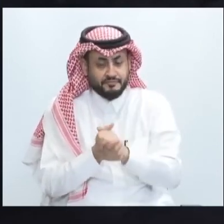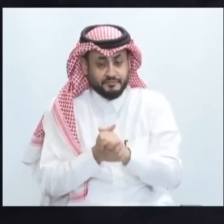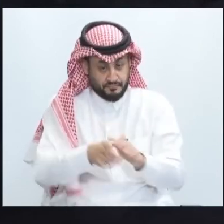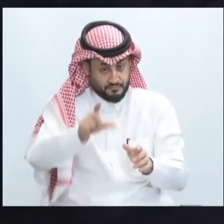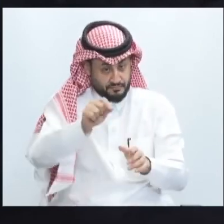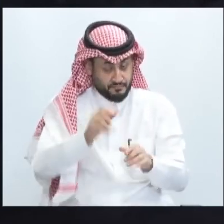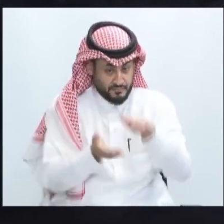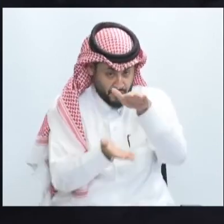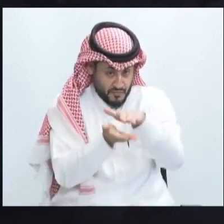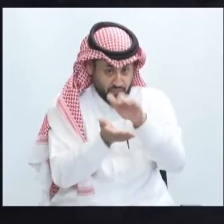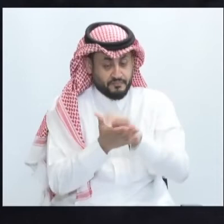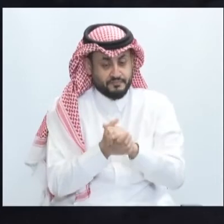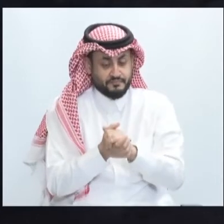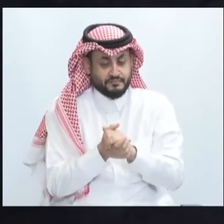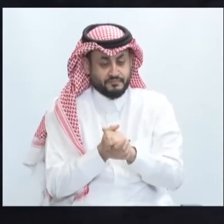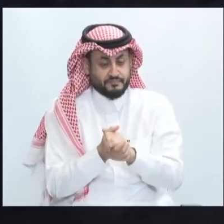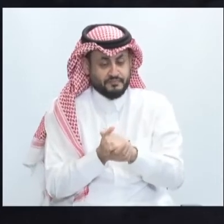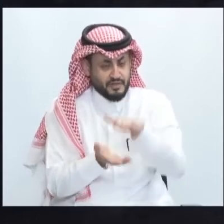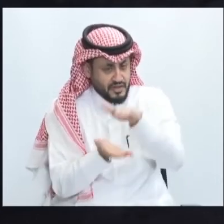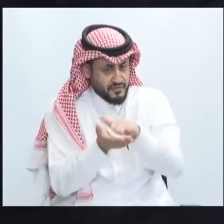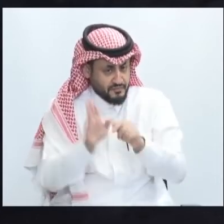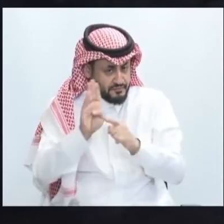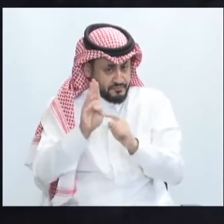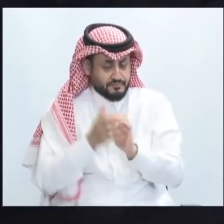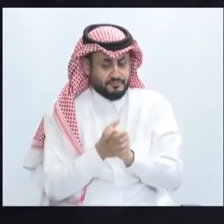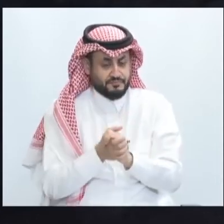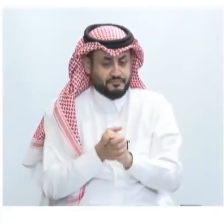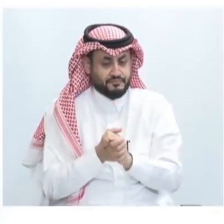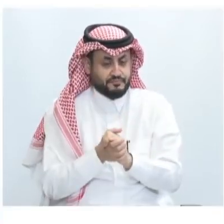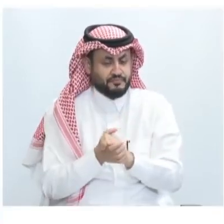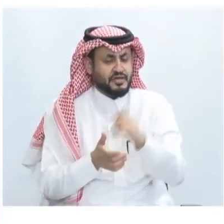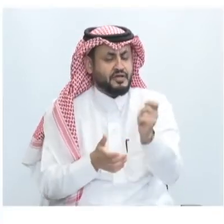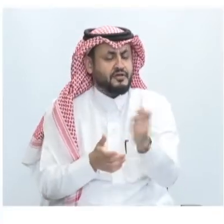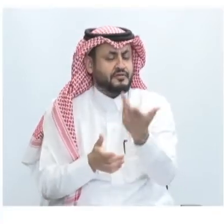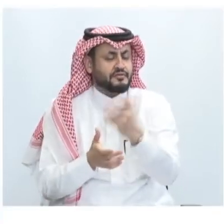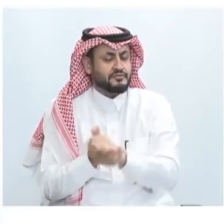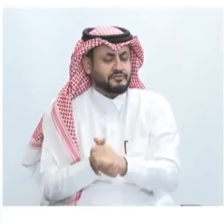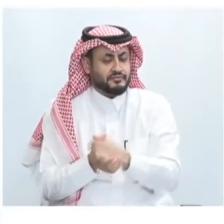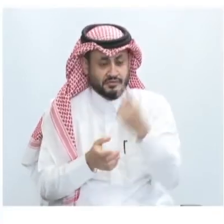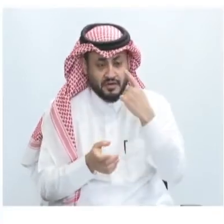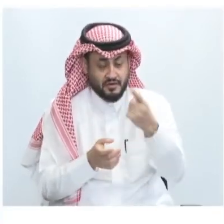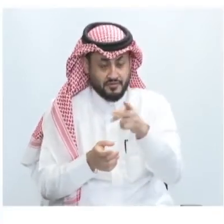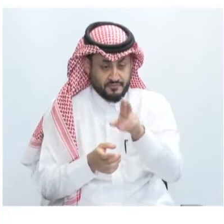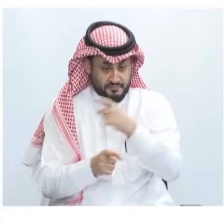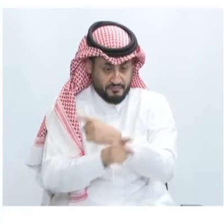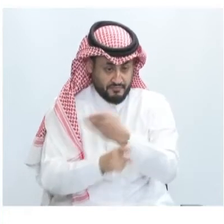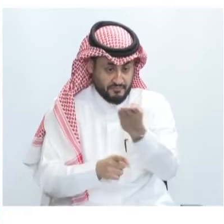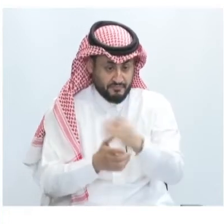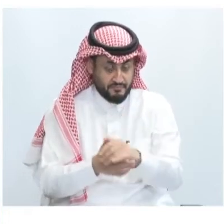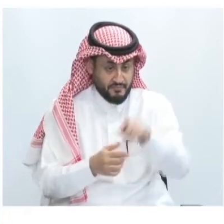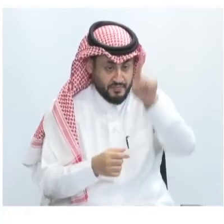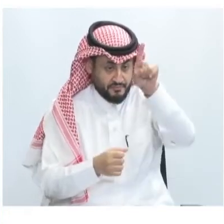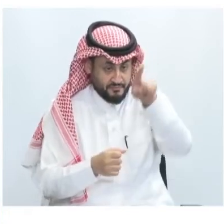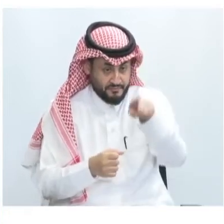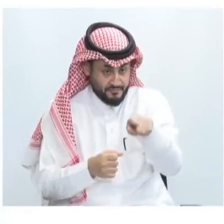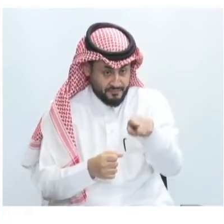what? Small. Excellent. So this is the small B. Okay, how to write it? We start from the up to